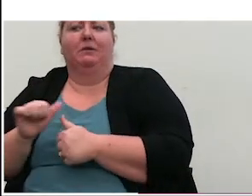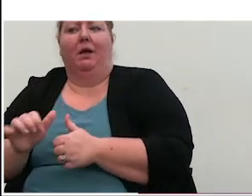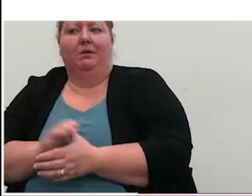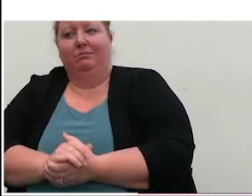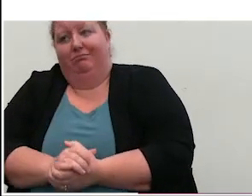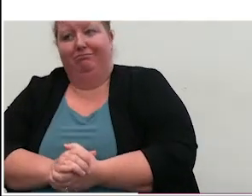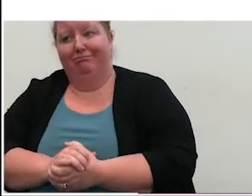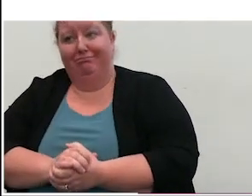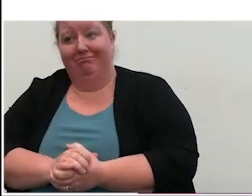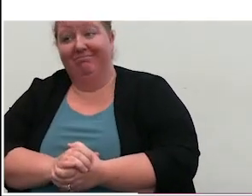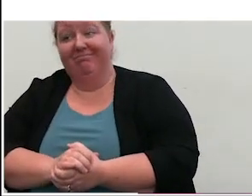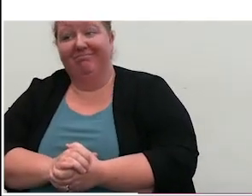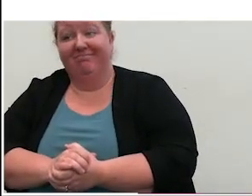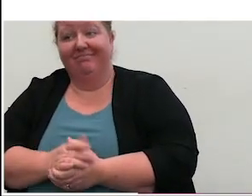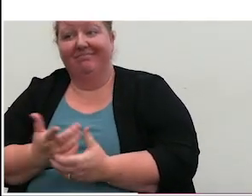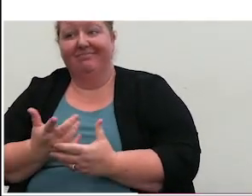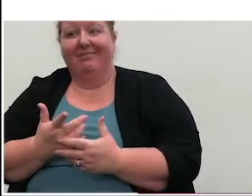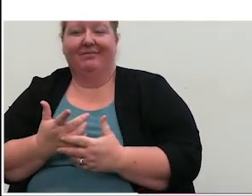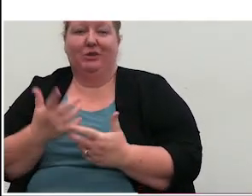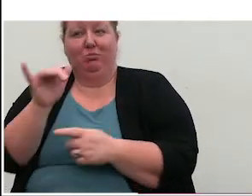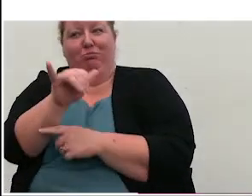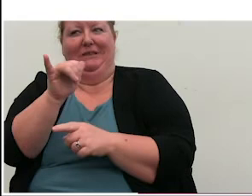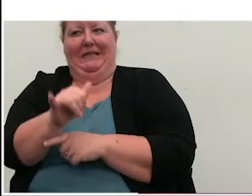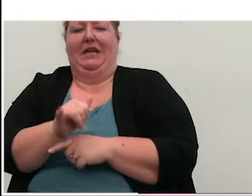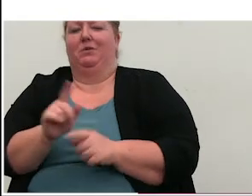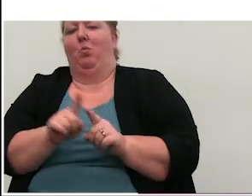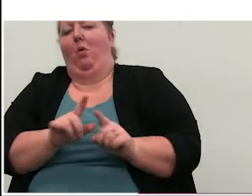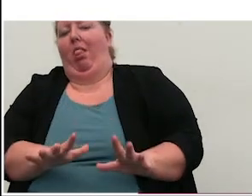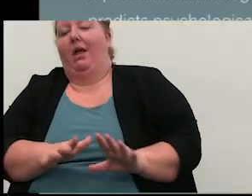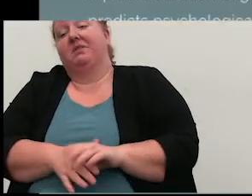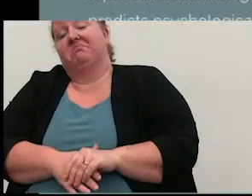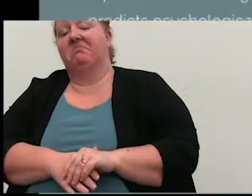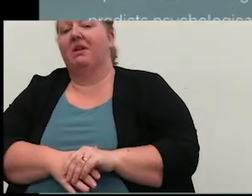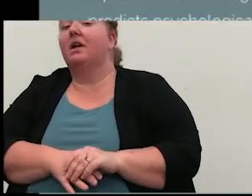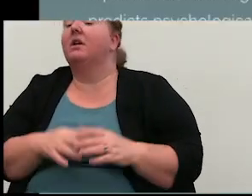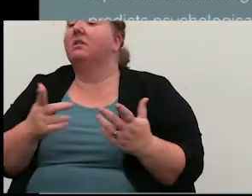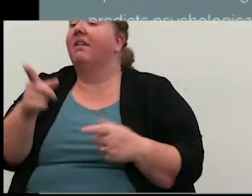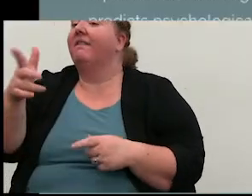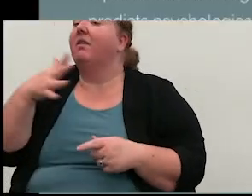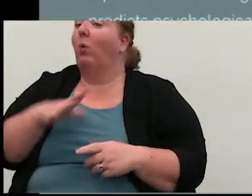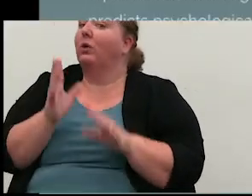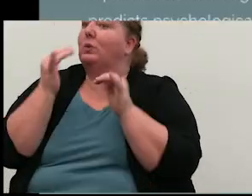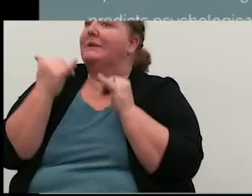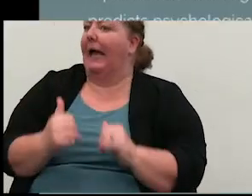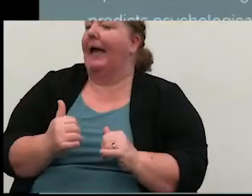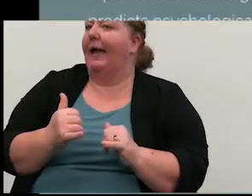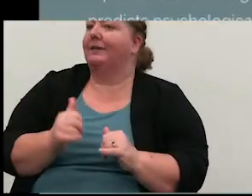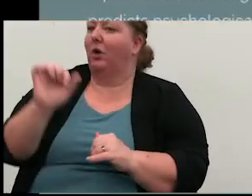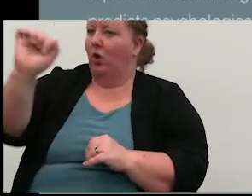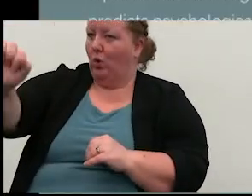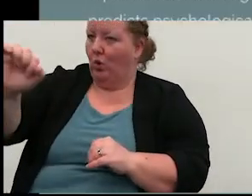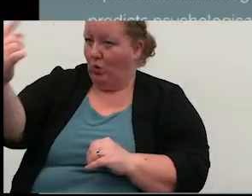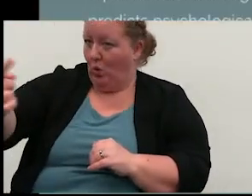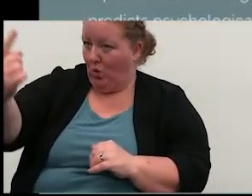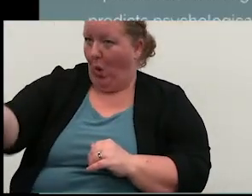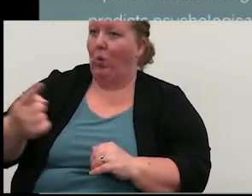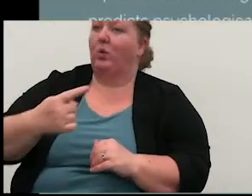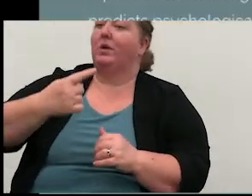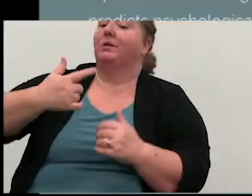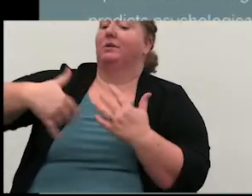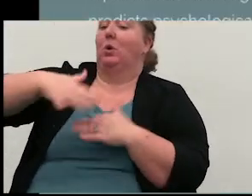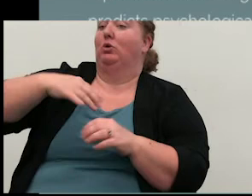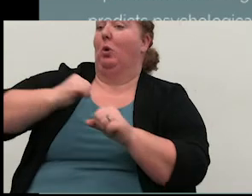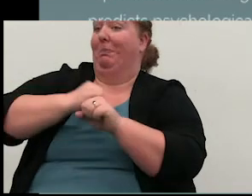this as a predictive measure. Now, if you want to test this on your own social media